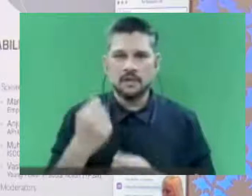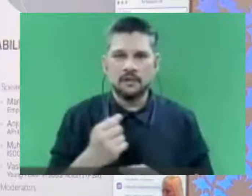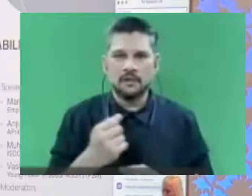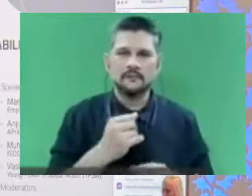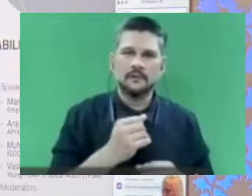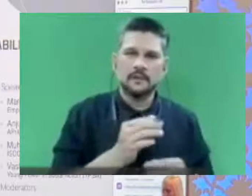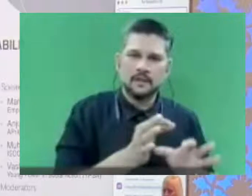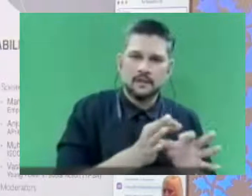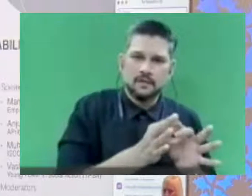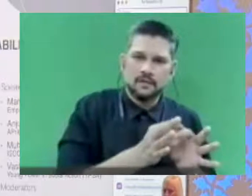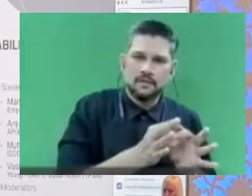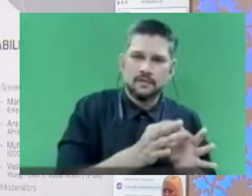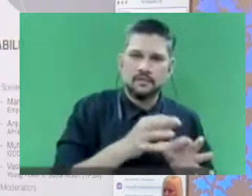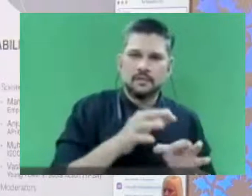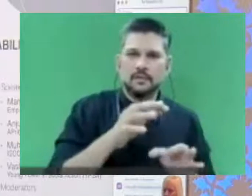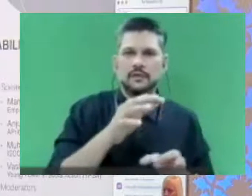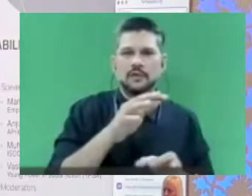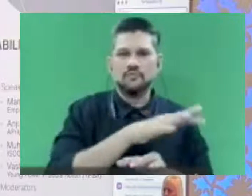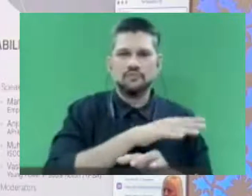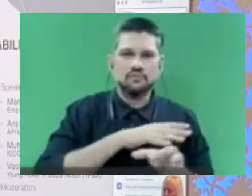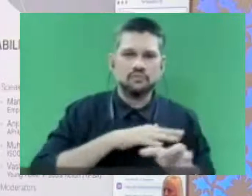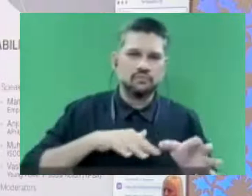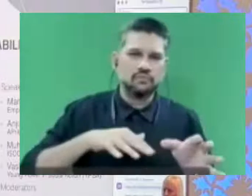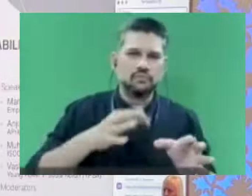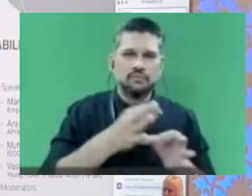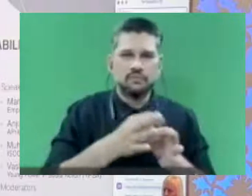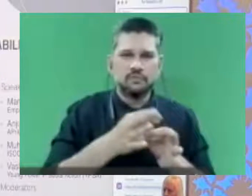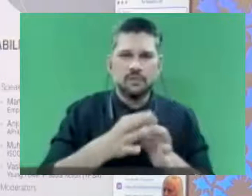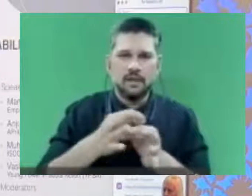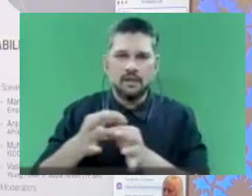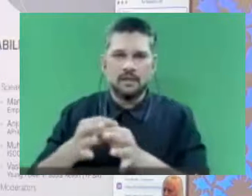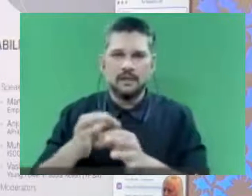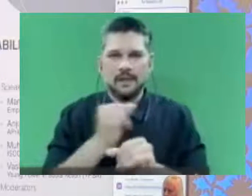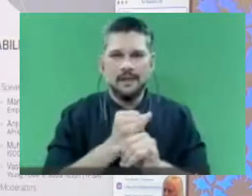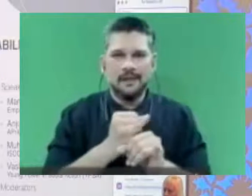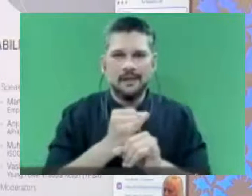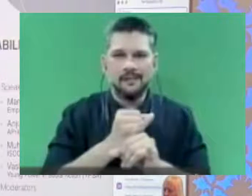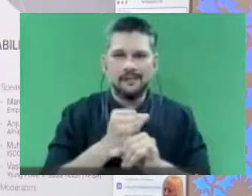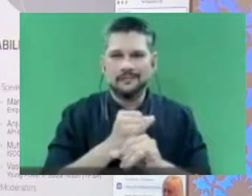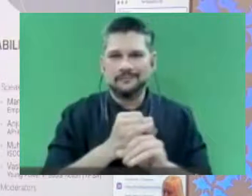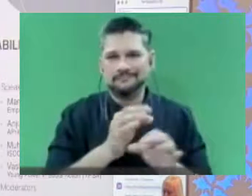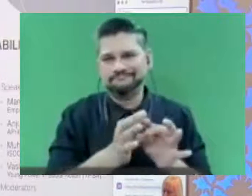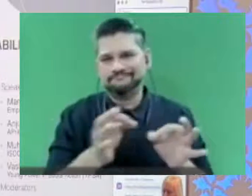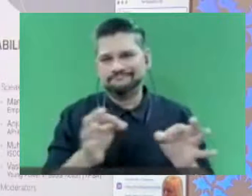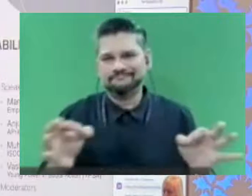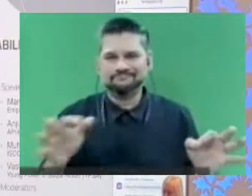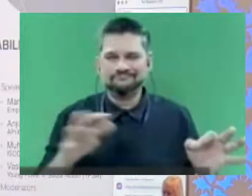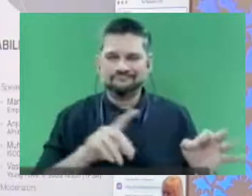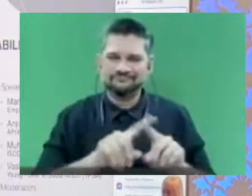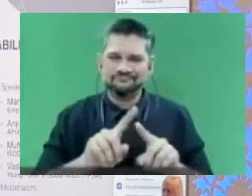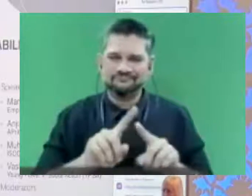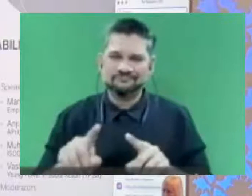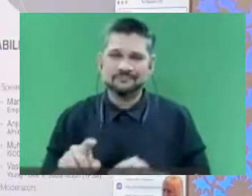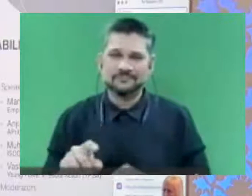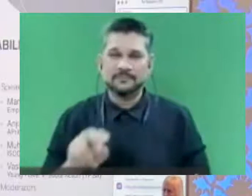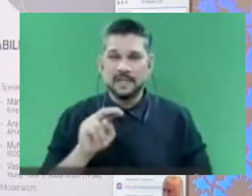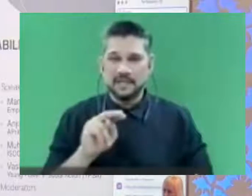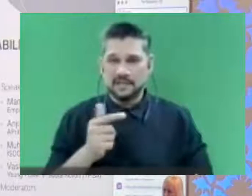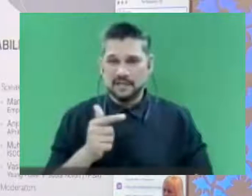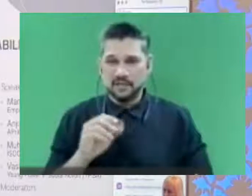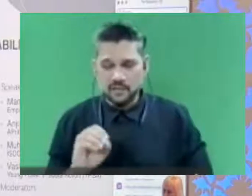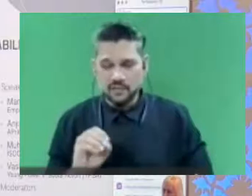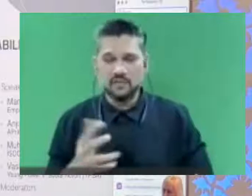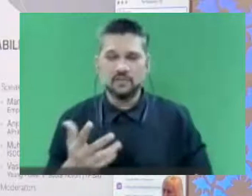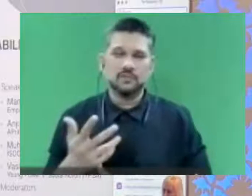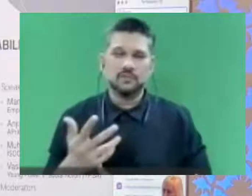of regions, and not all of the region have NGO or academia can facilitate the people with the